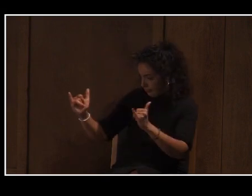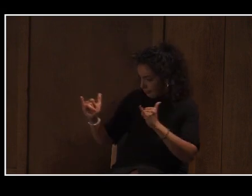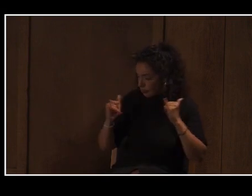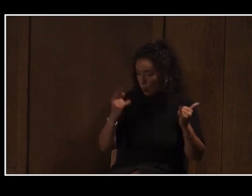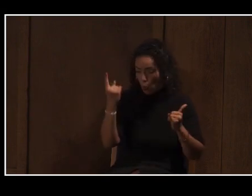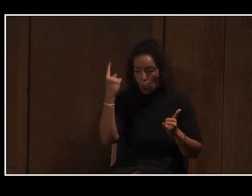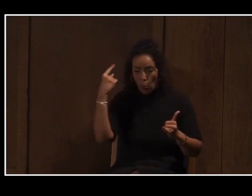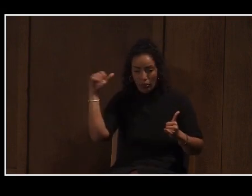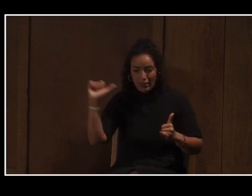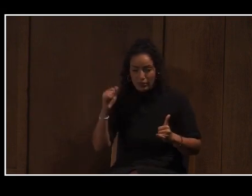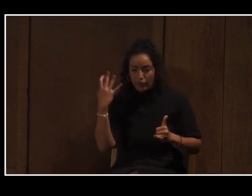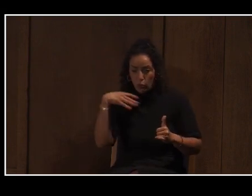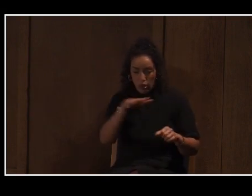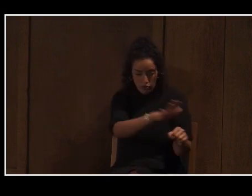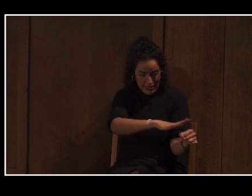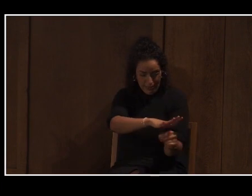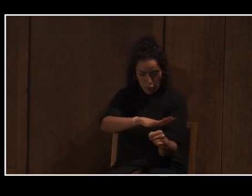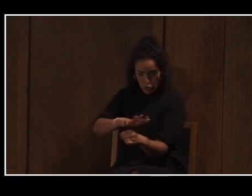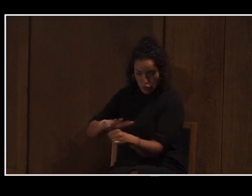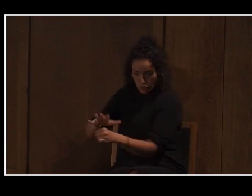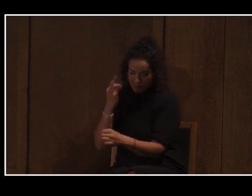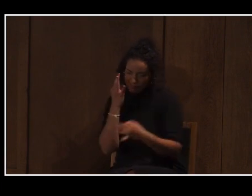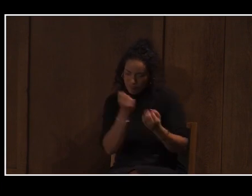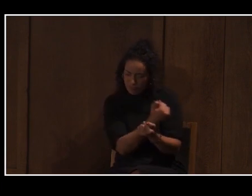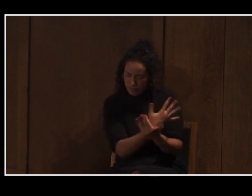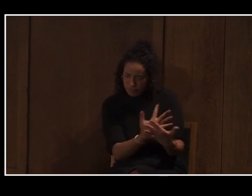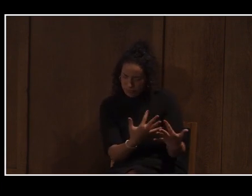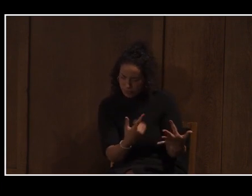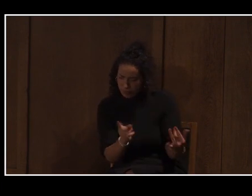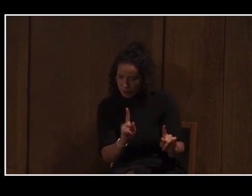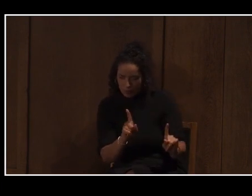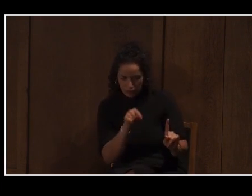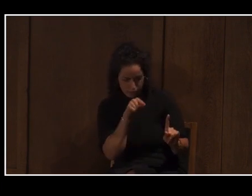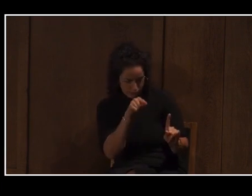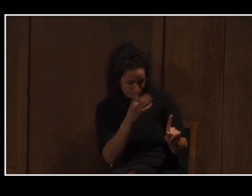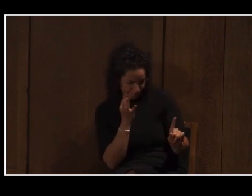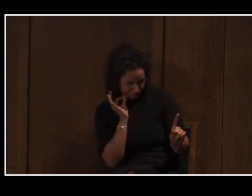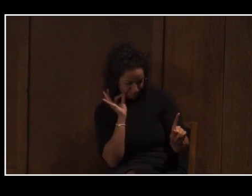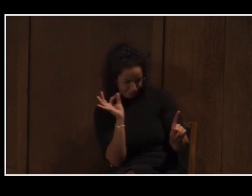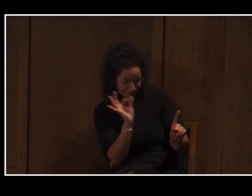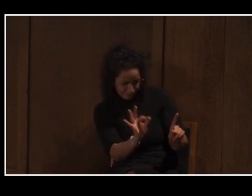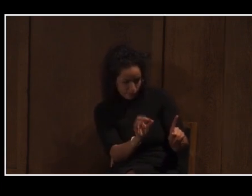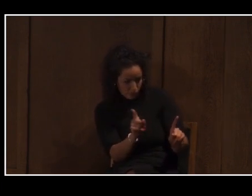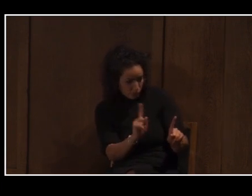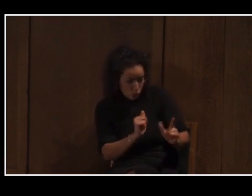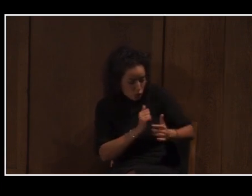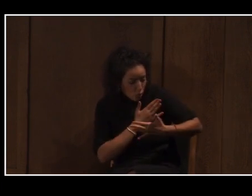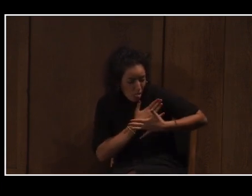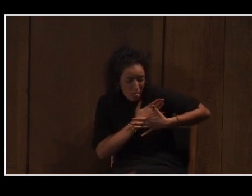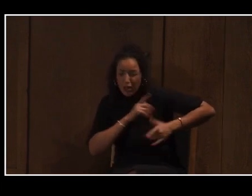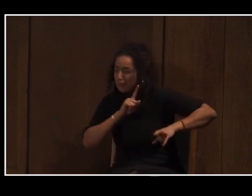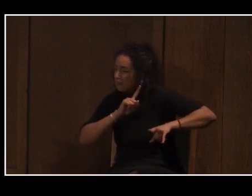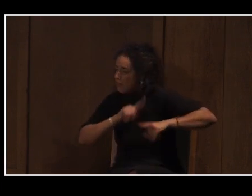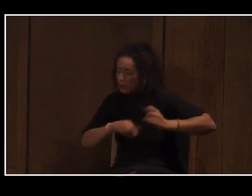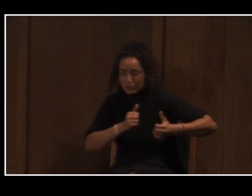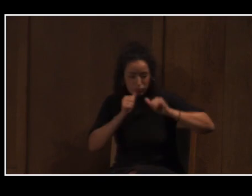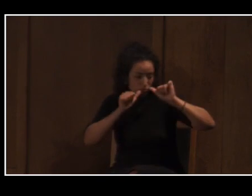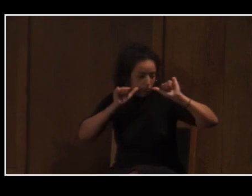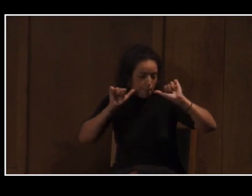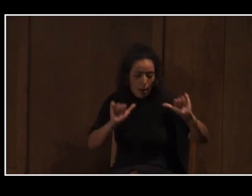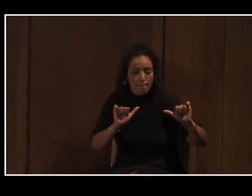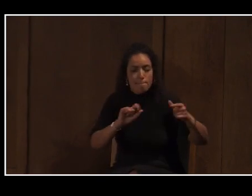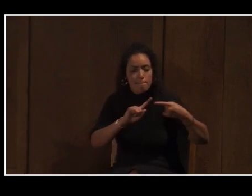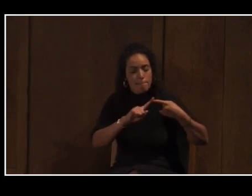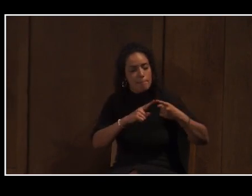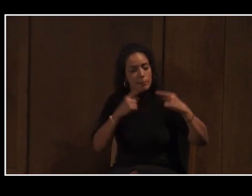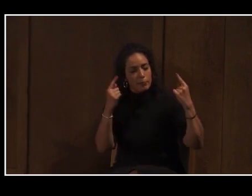neighborhoods and asked them, what are the biggest the things that you most love about Mexico City? What are the biggest challenges? And